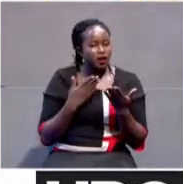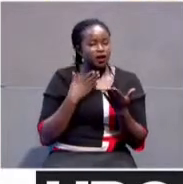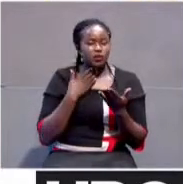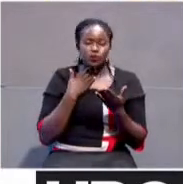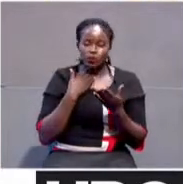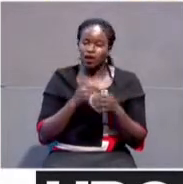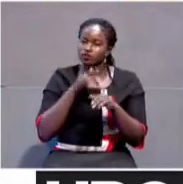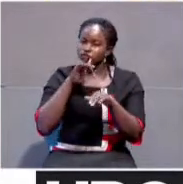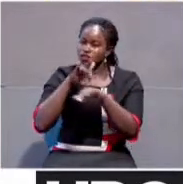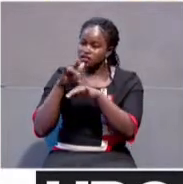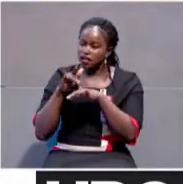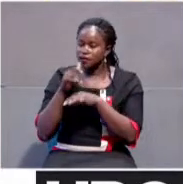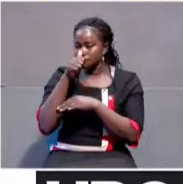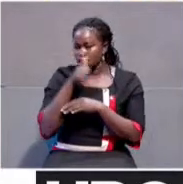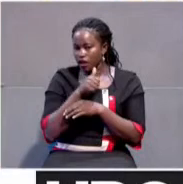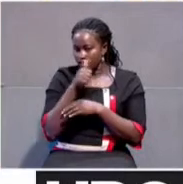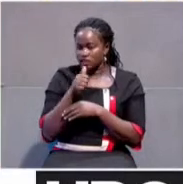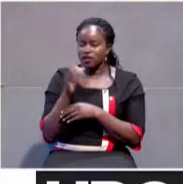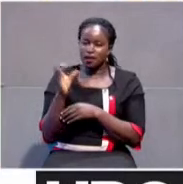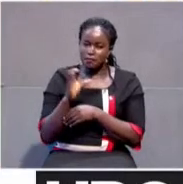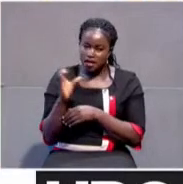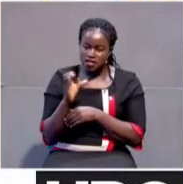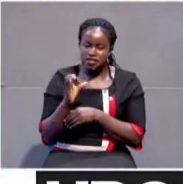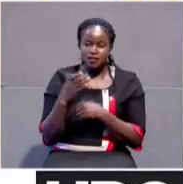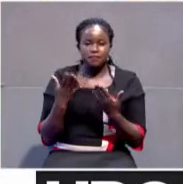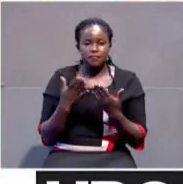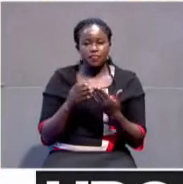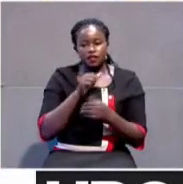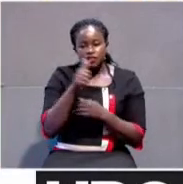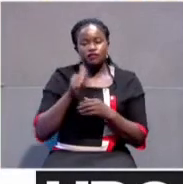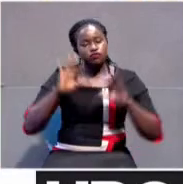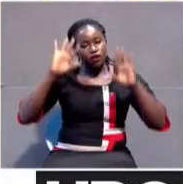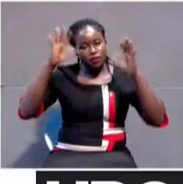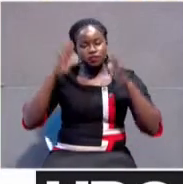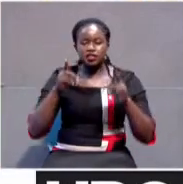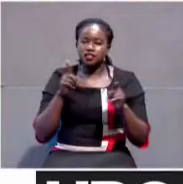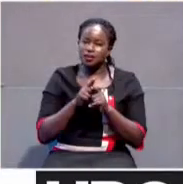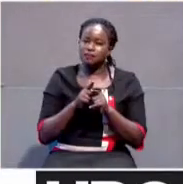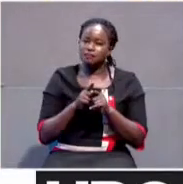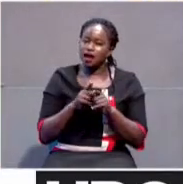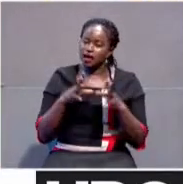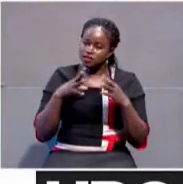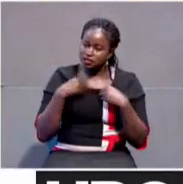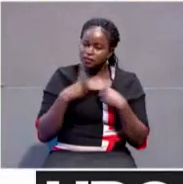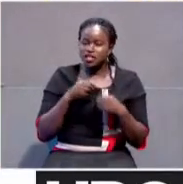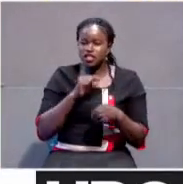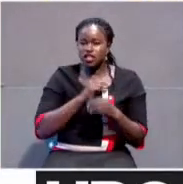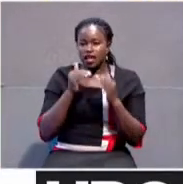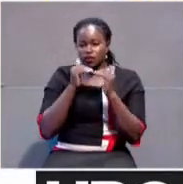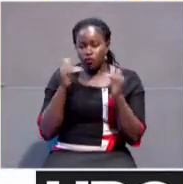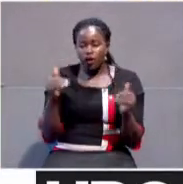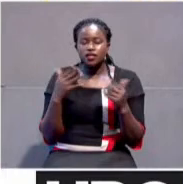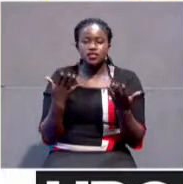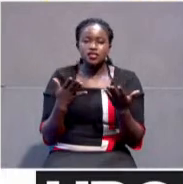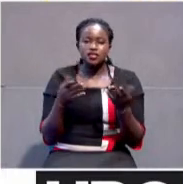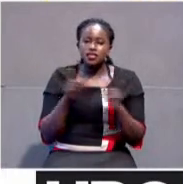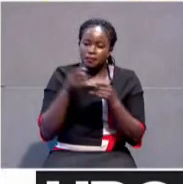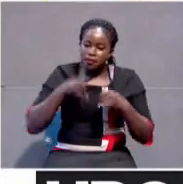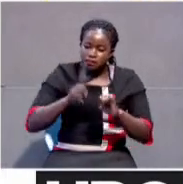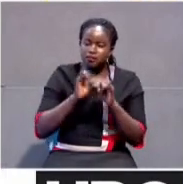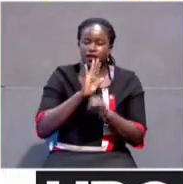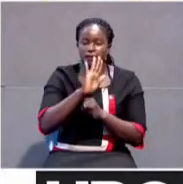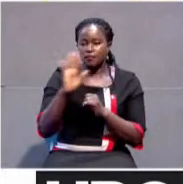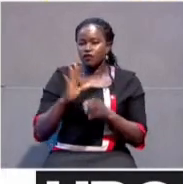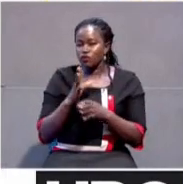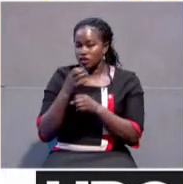sensitize private companies to appreciate and adopt the gender equality seal and have it implemented in their organizations